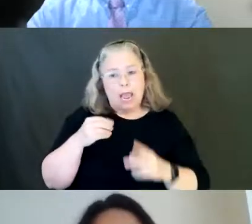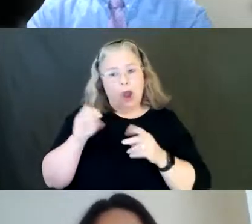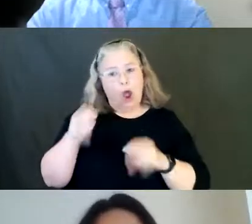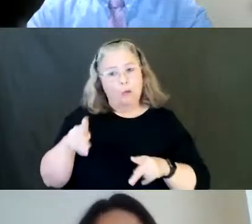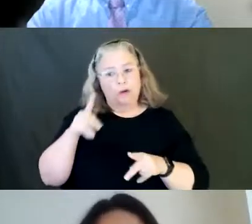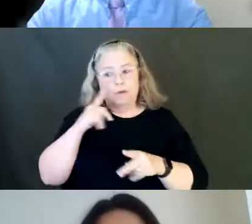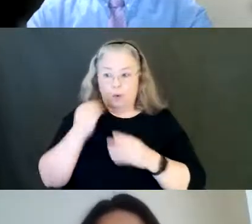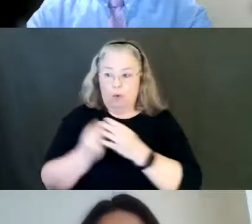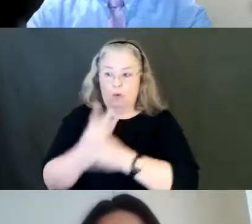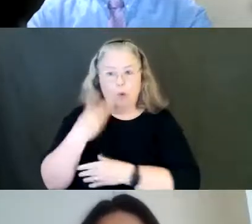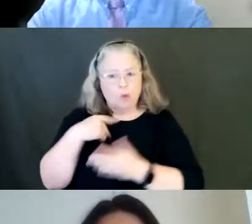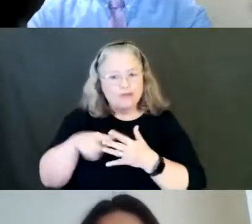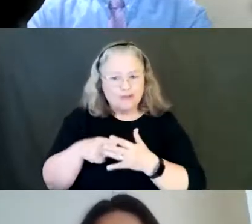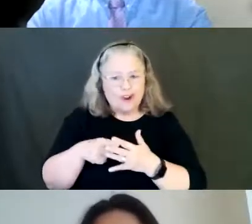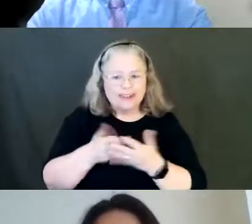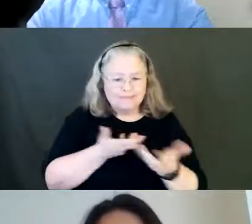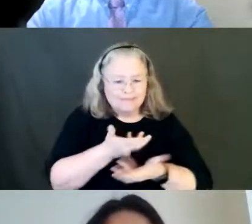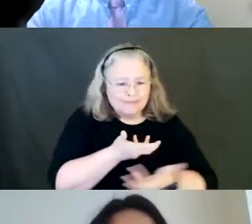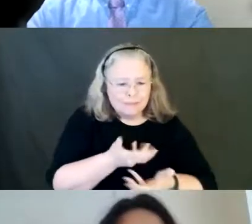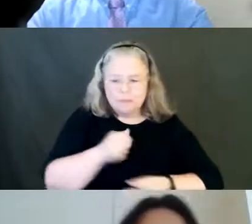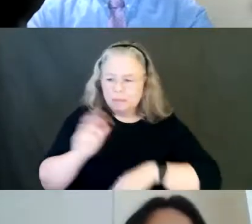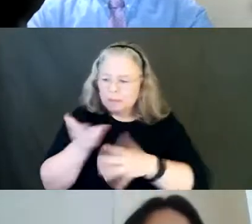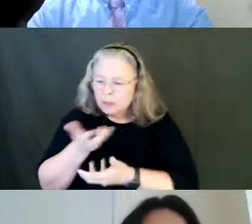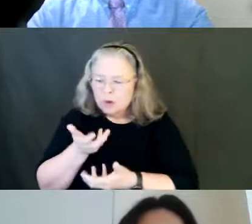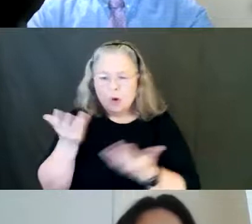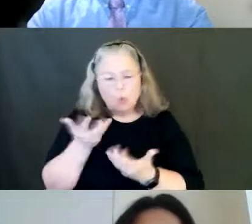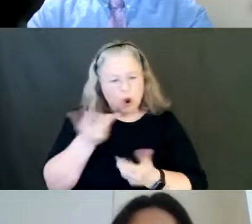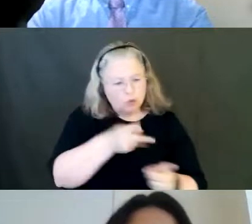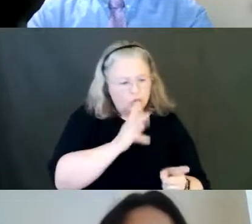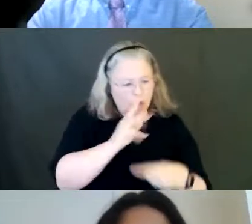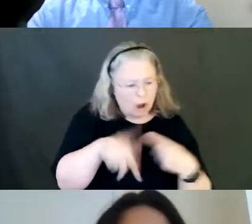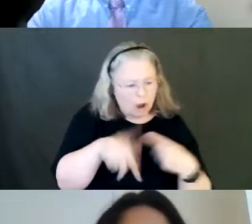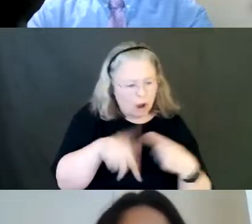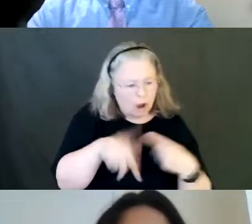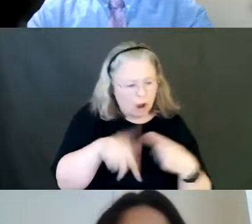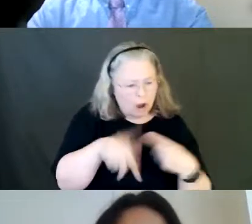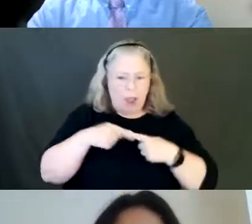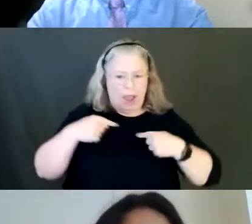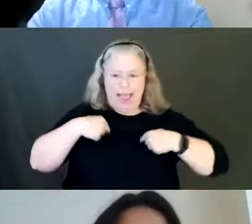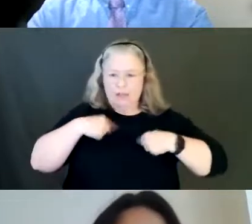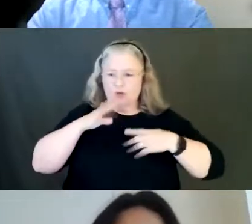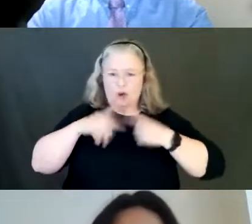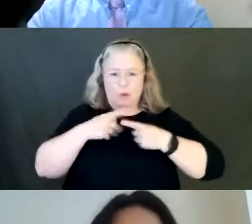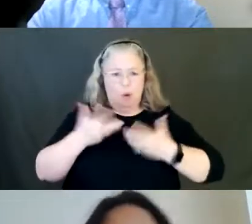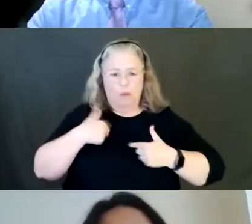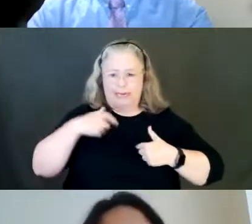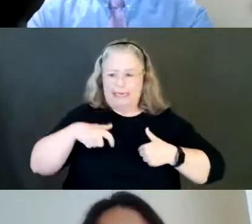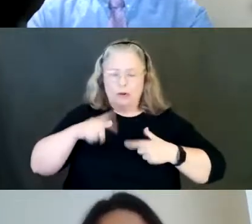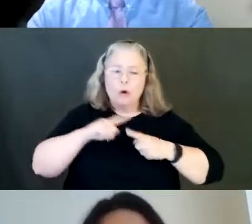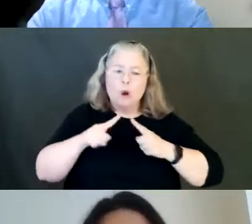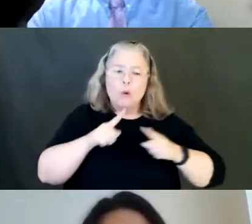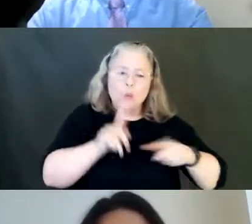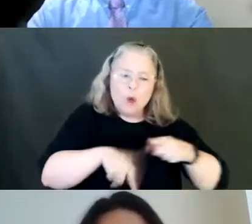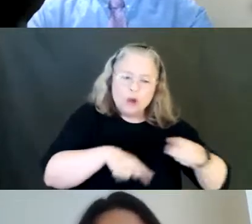those conversations. We're saying, what are the things that you are talking about? Not what we're talking or what we need yet, but what are you